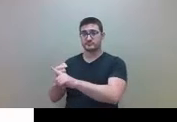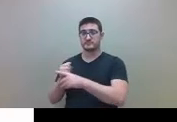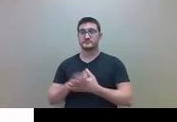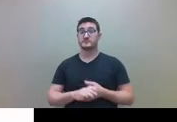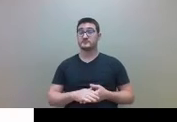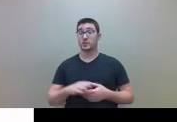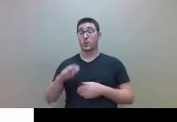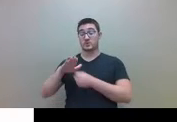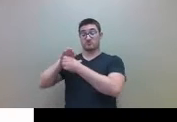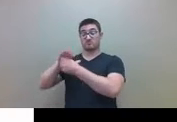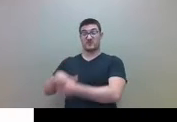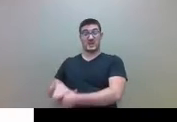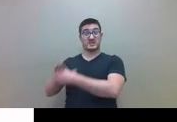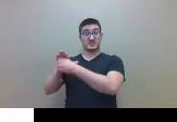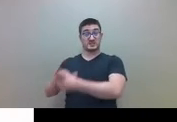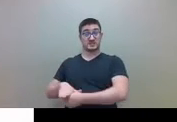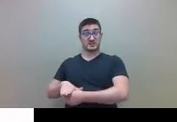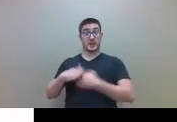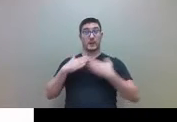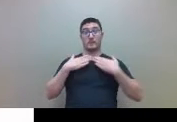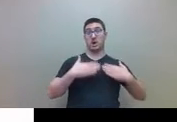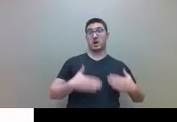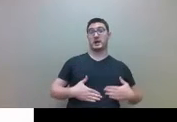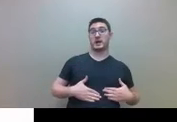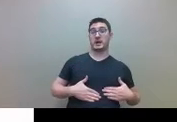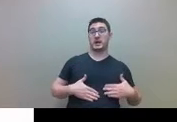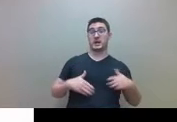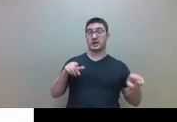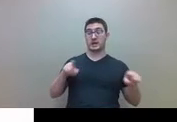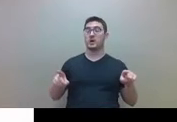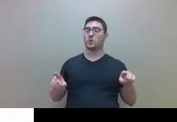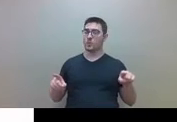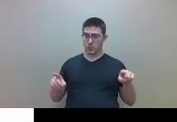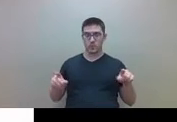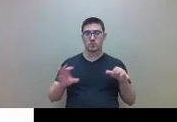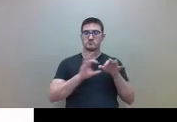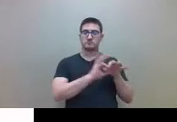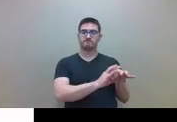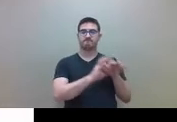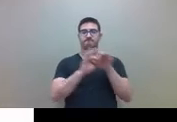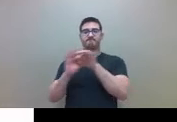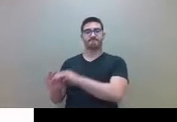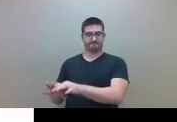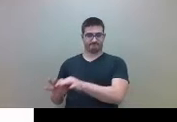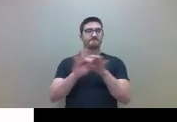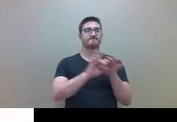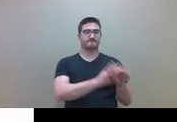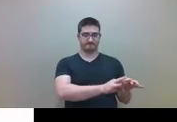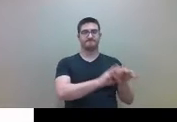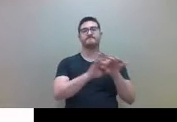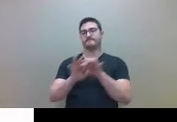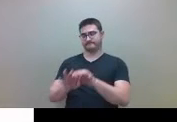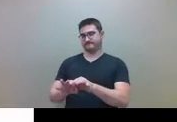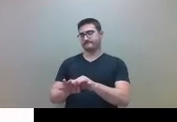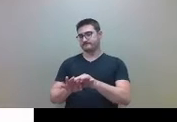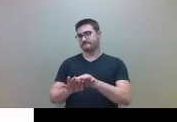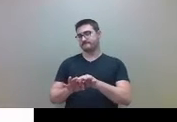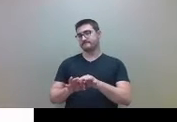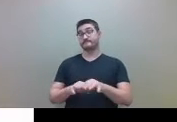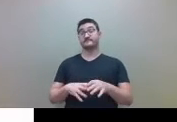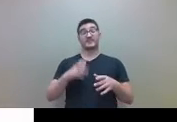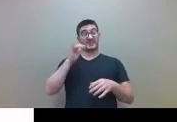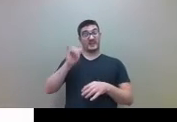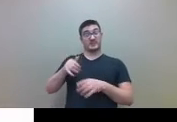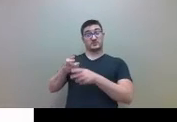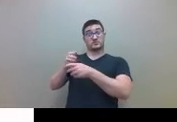stress and our bodies and predisposition to certain illnesses. And if we manage that, we